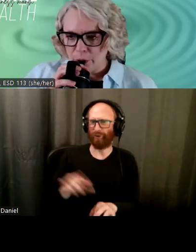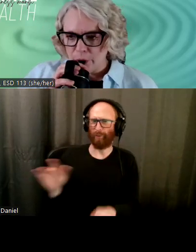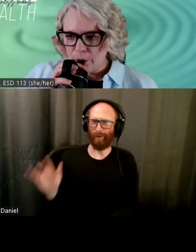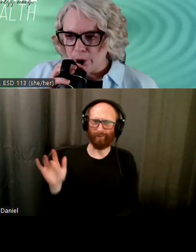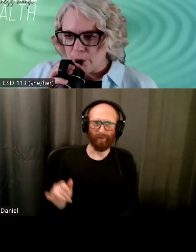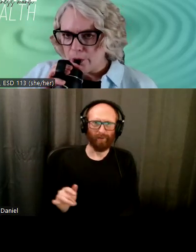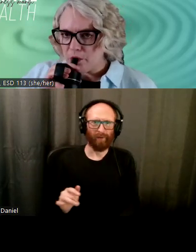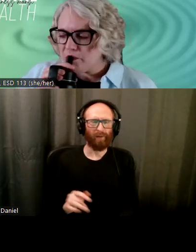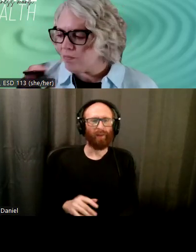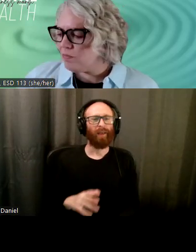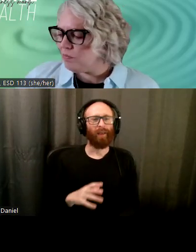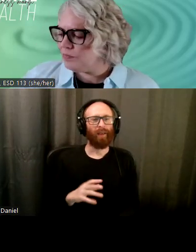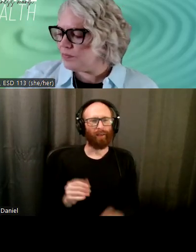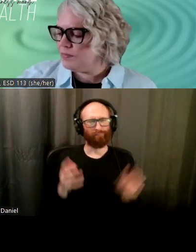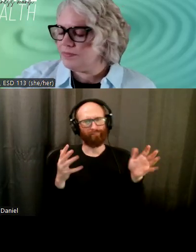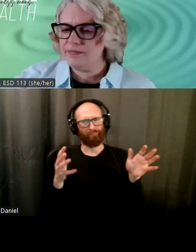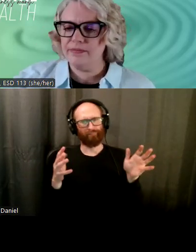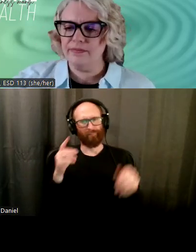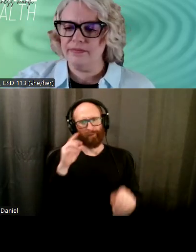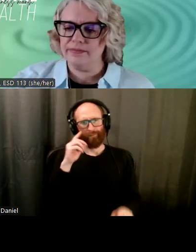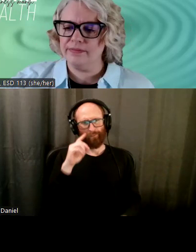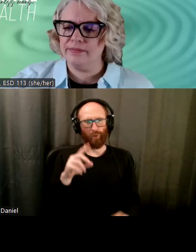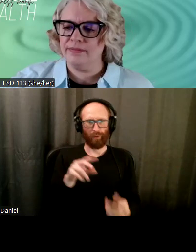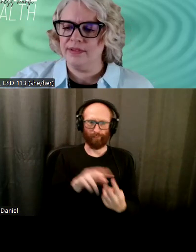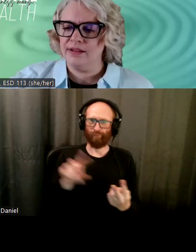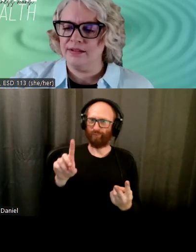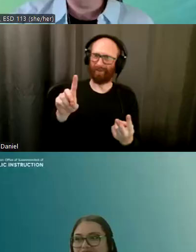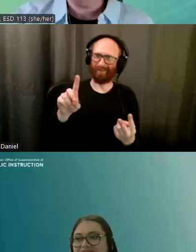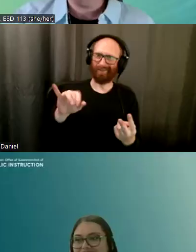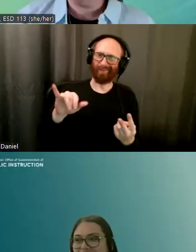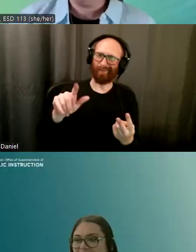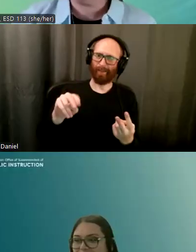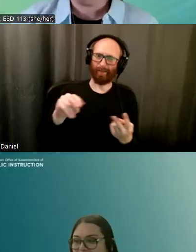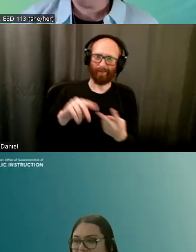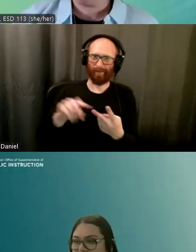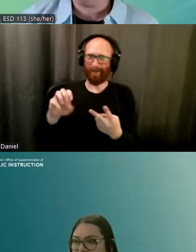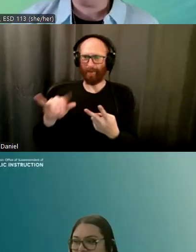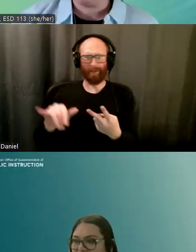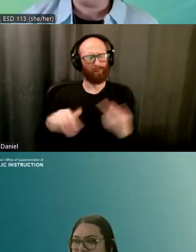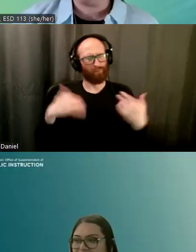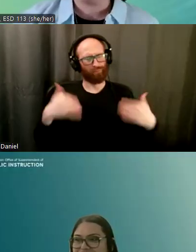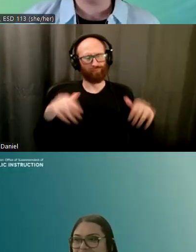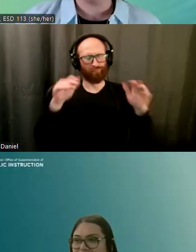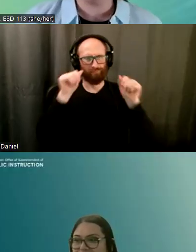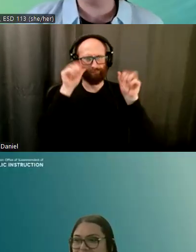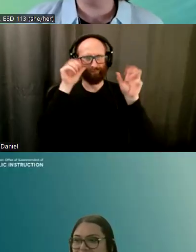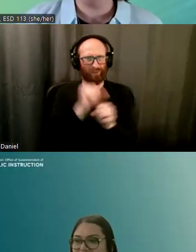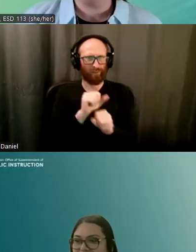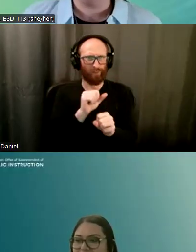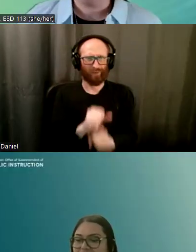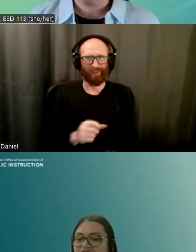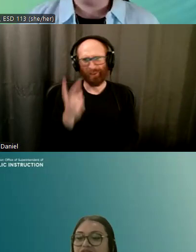all, giving it up for Dylan and Emily. Wow, extraordinary work, y'all. And y'all see all the